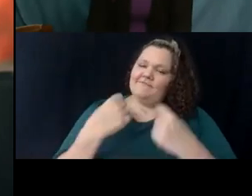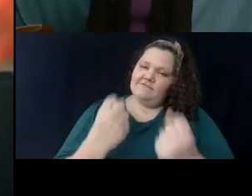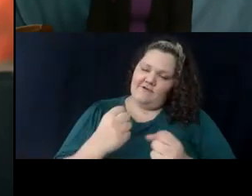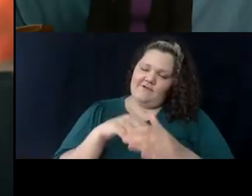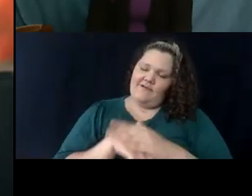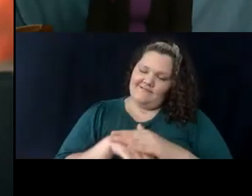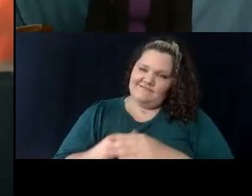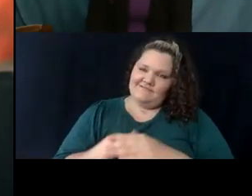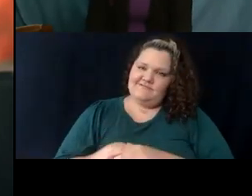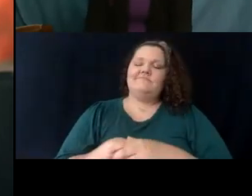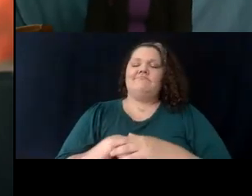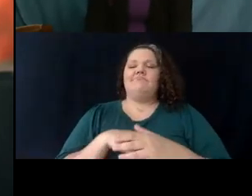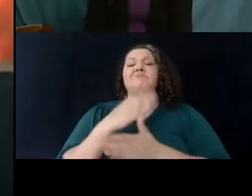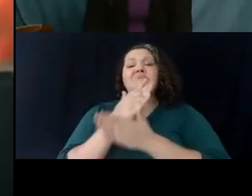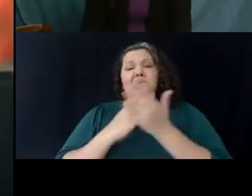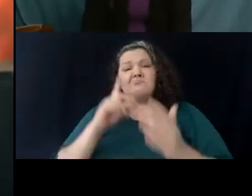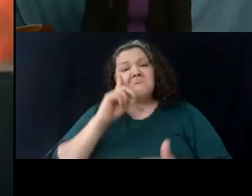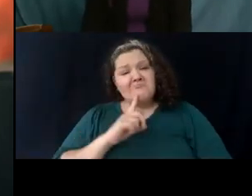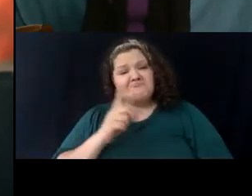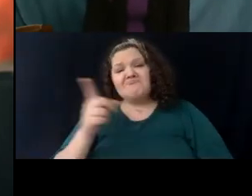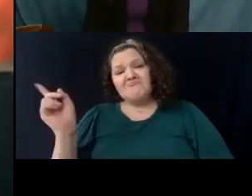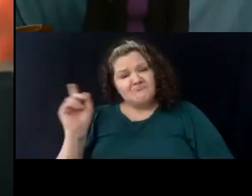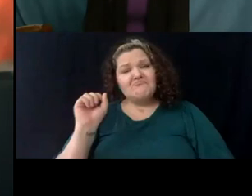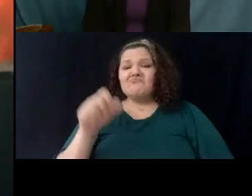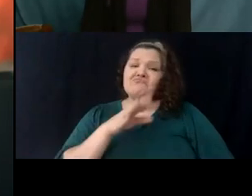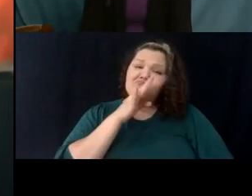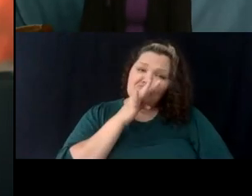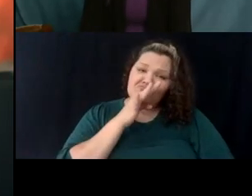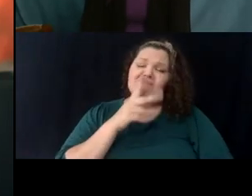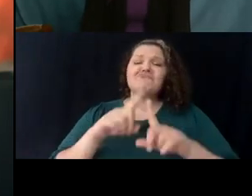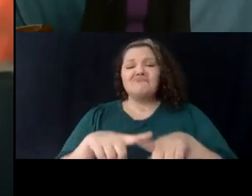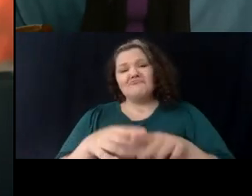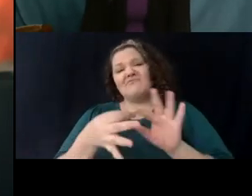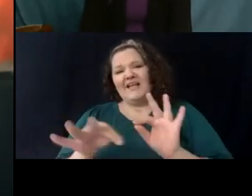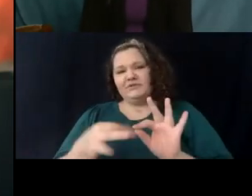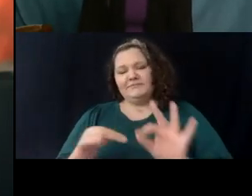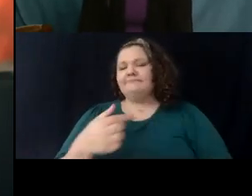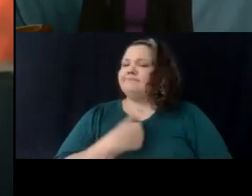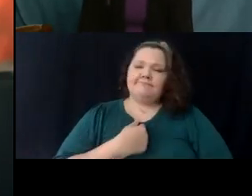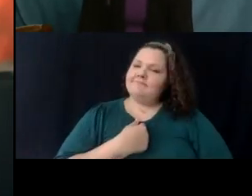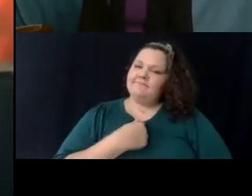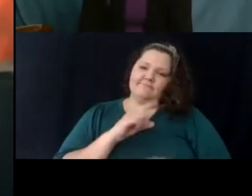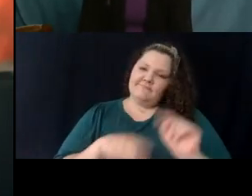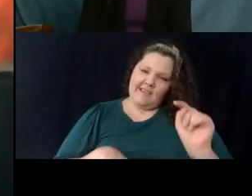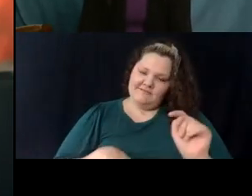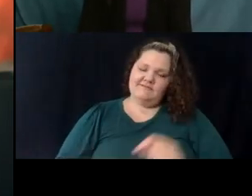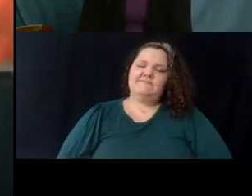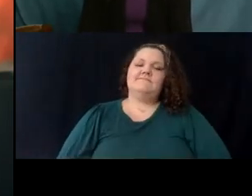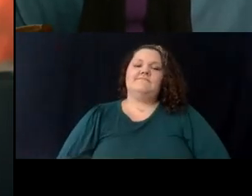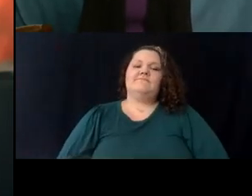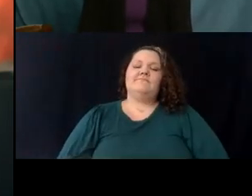As an ASL user, this is something that I work on and that is familiar to me. It's part of my life.